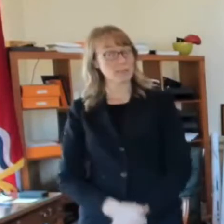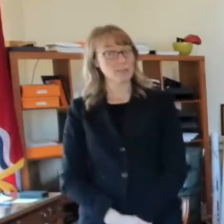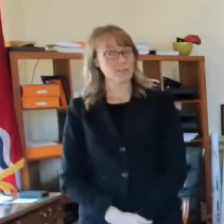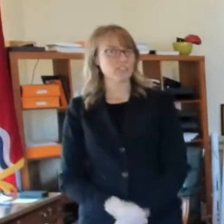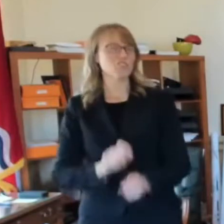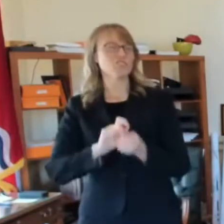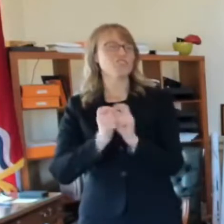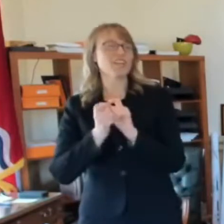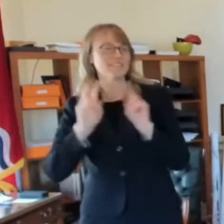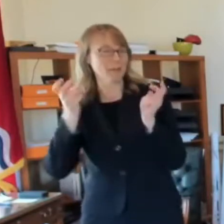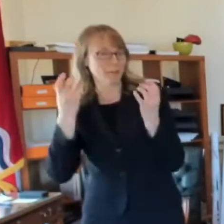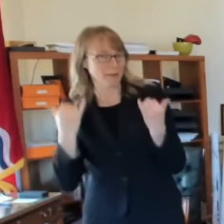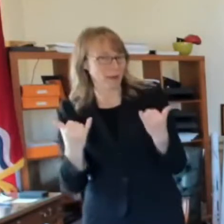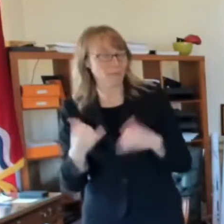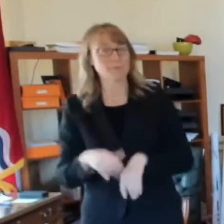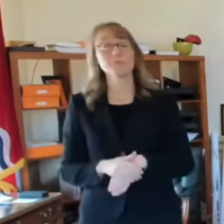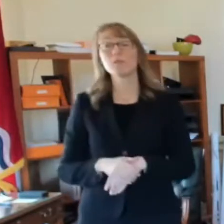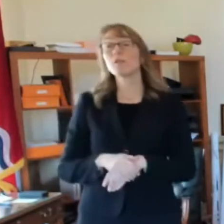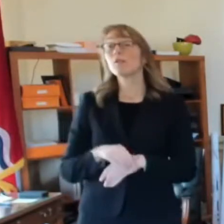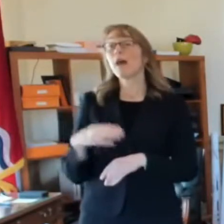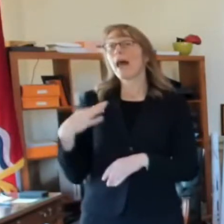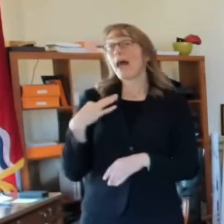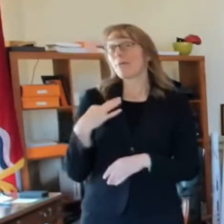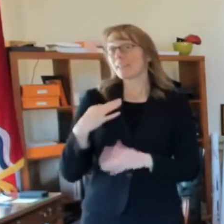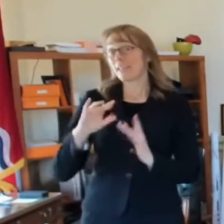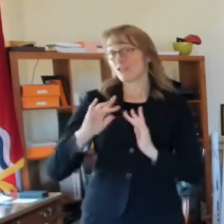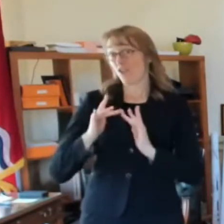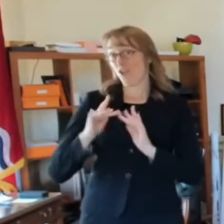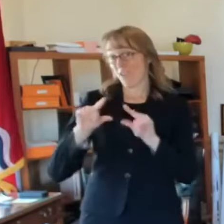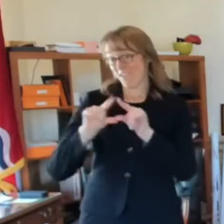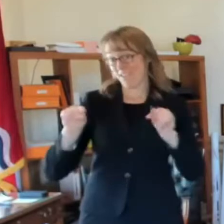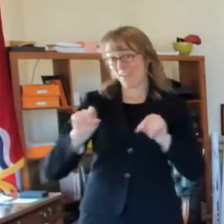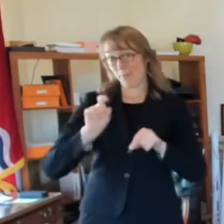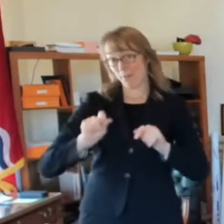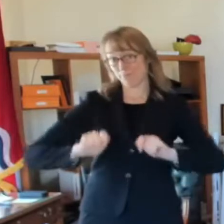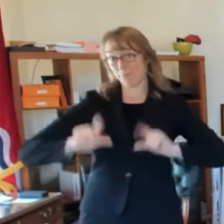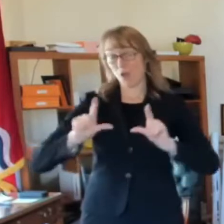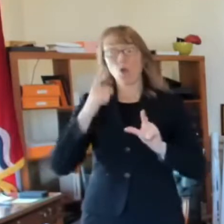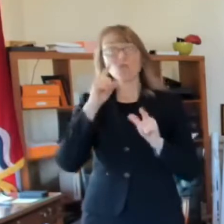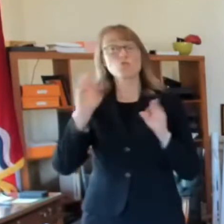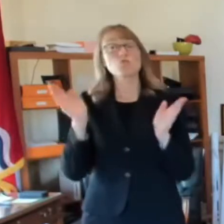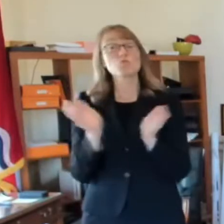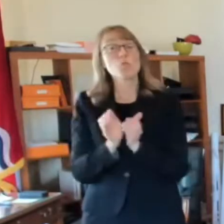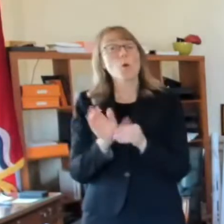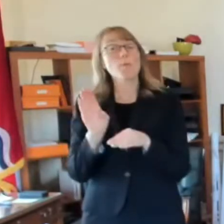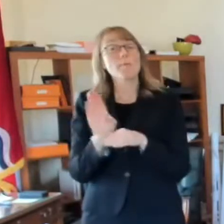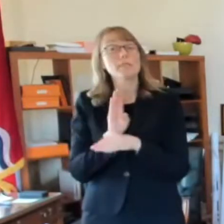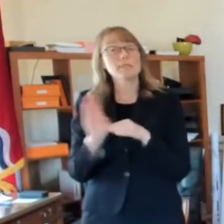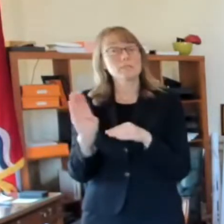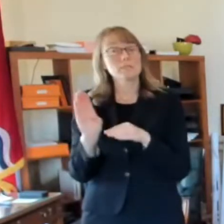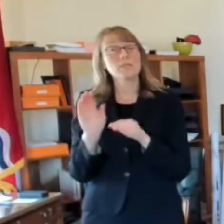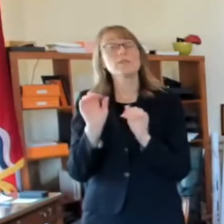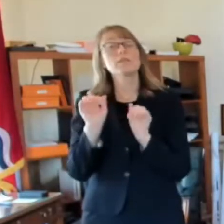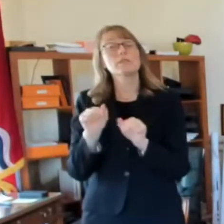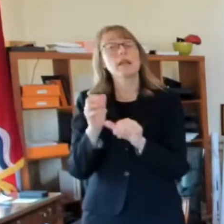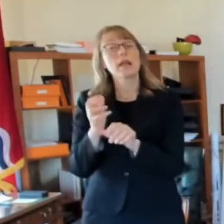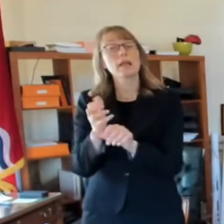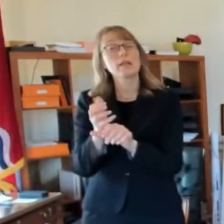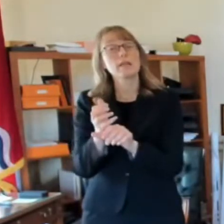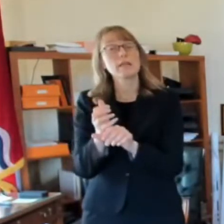for $5,000 grants to small businesses went live at 10 o'clock this morning. That's $1.25 million, which